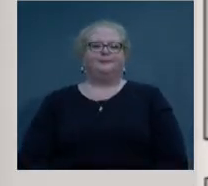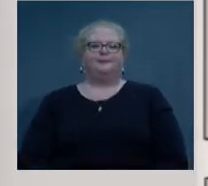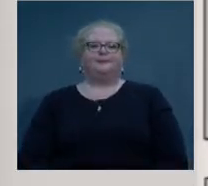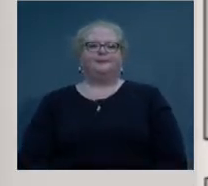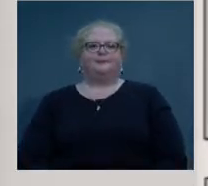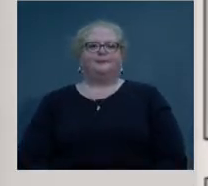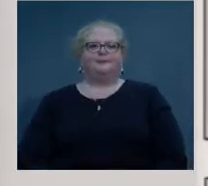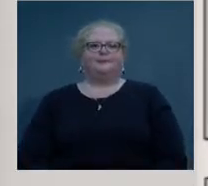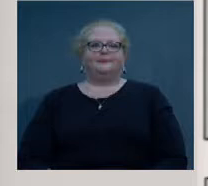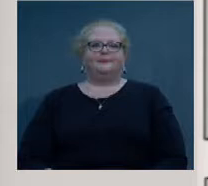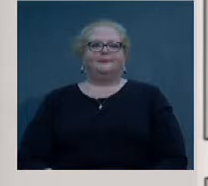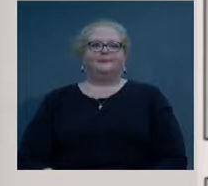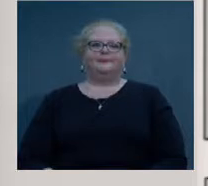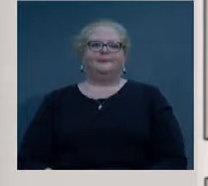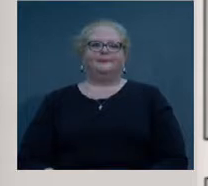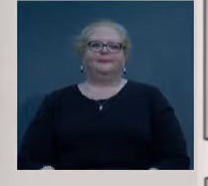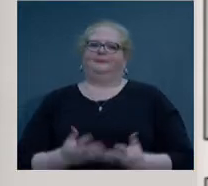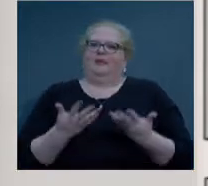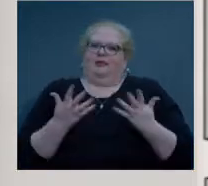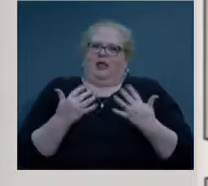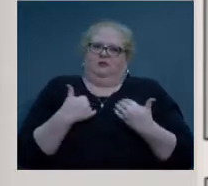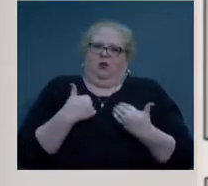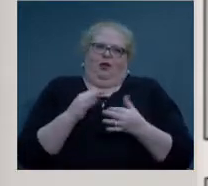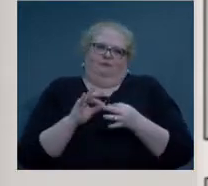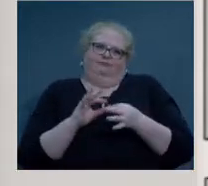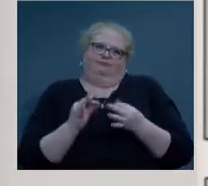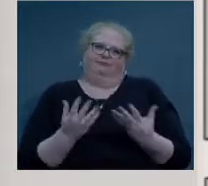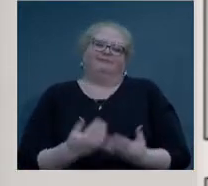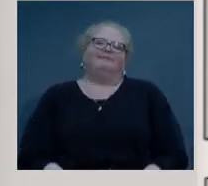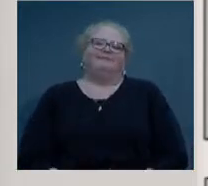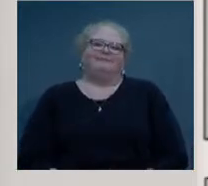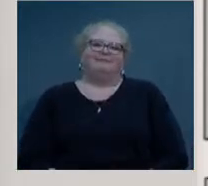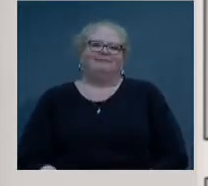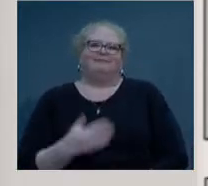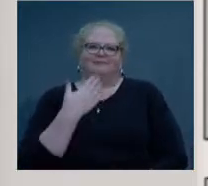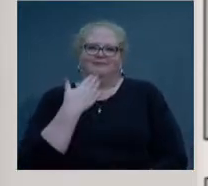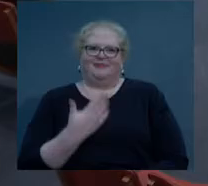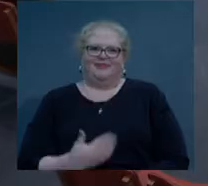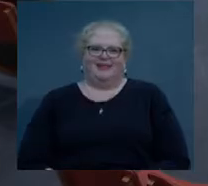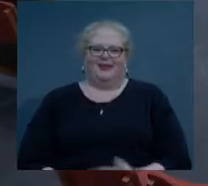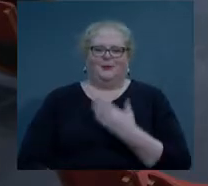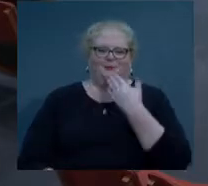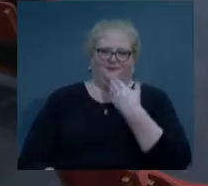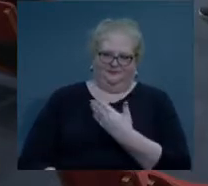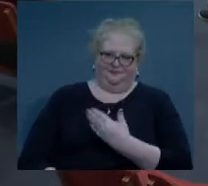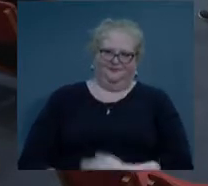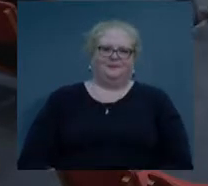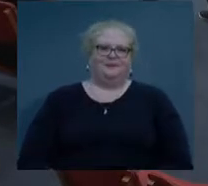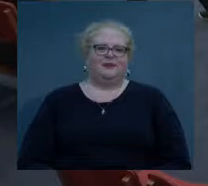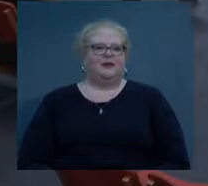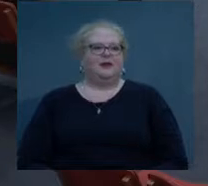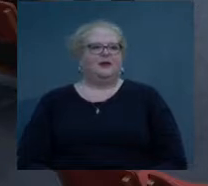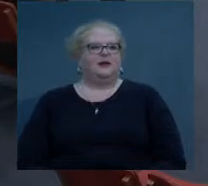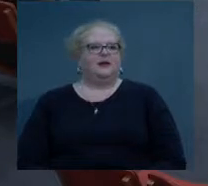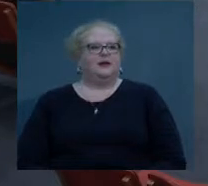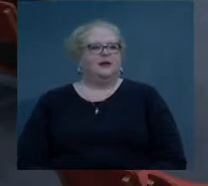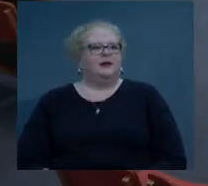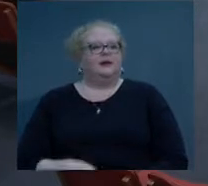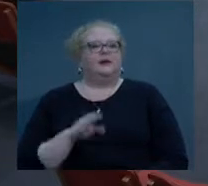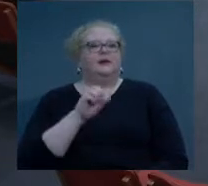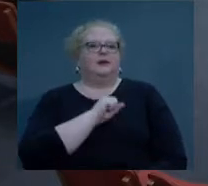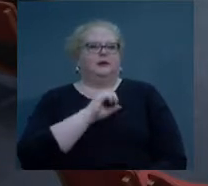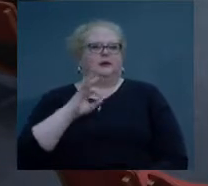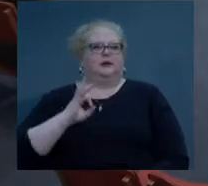Okay. And that's all I'm saying. Okay. Thank you. Thank you. And staff, I know I erred. We'll read it